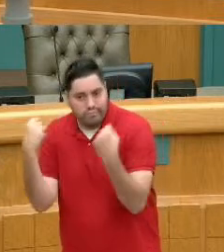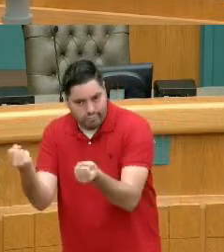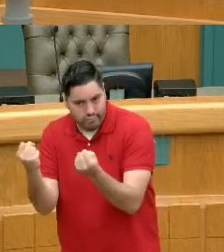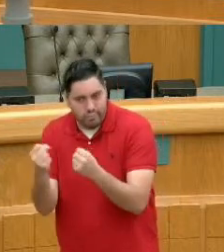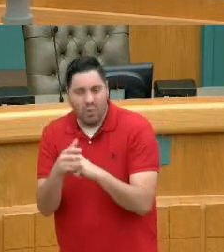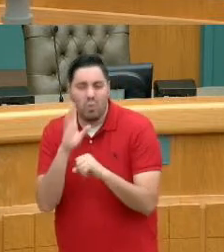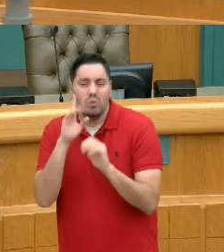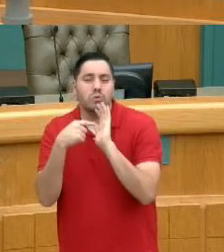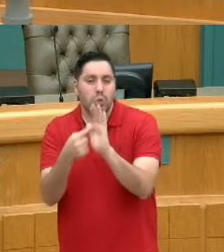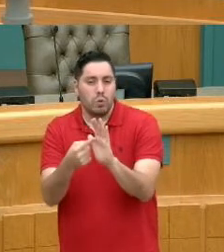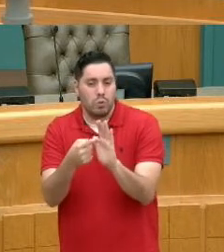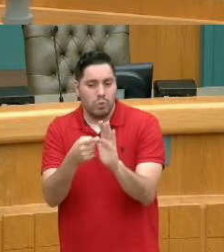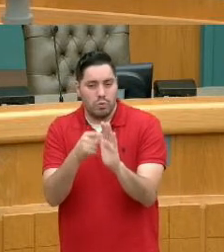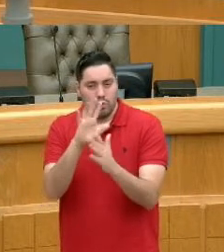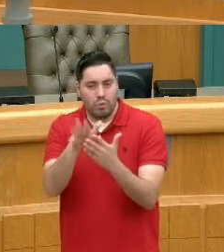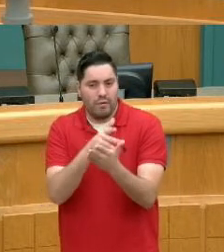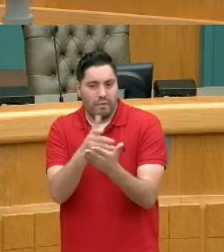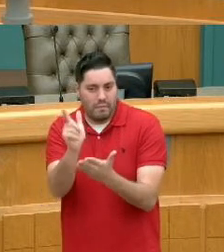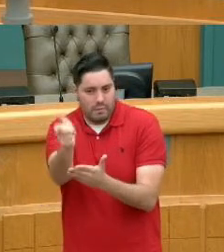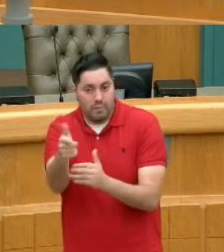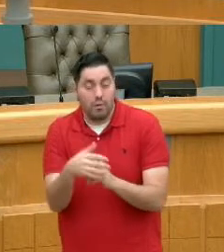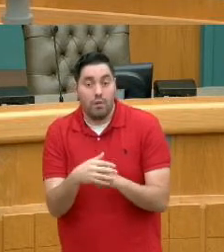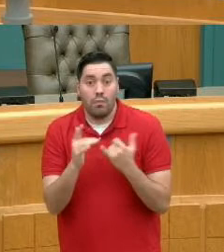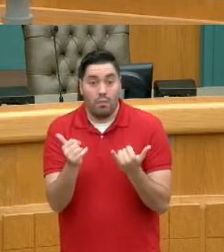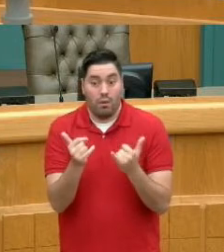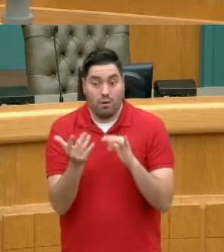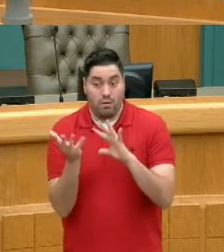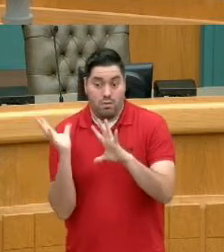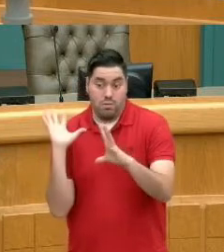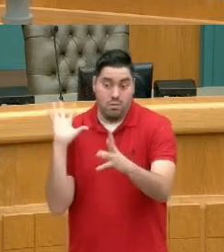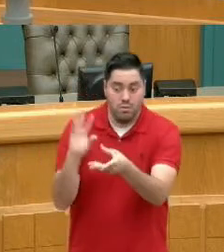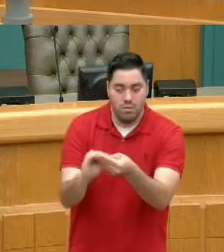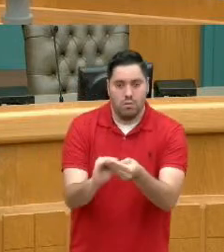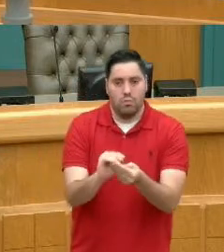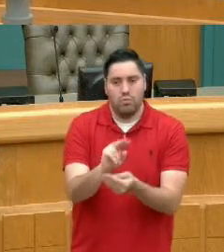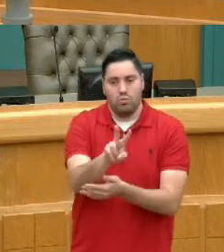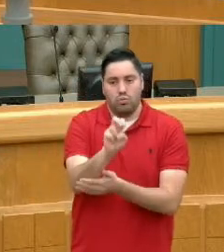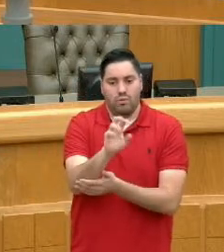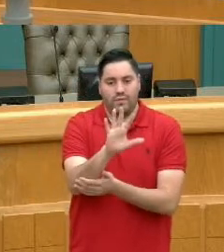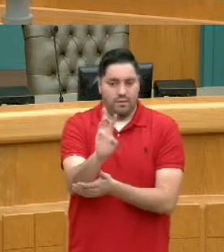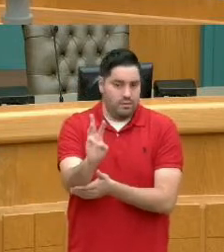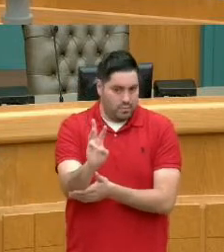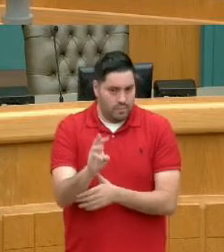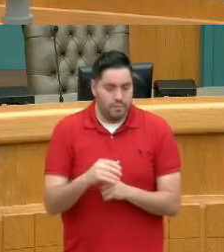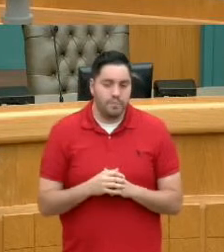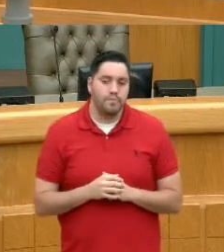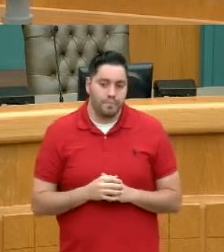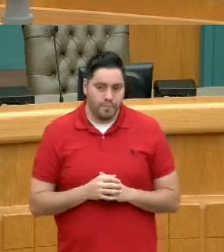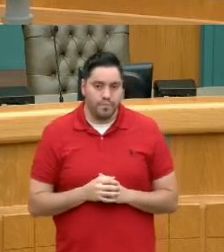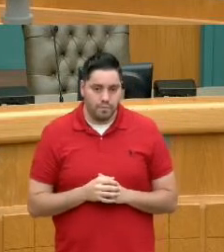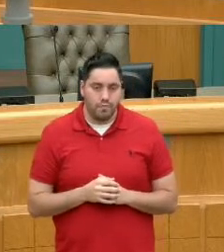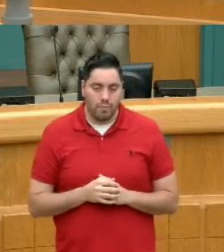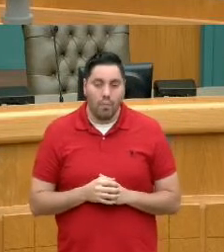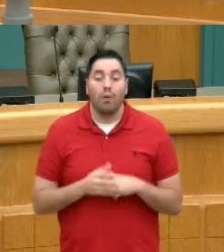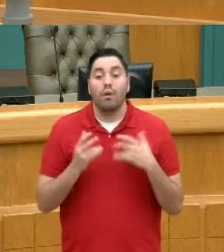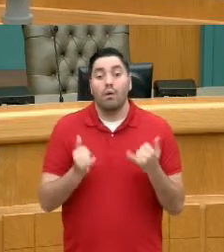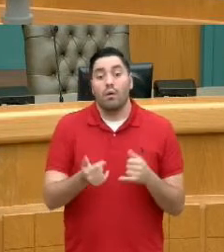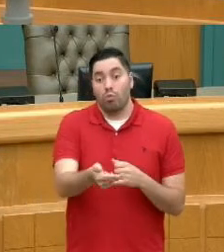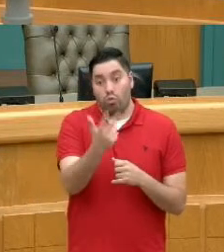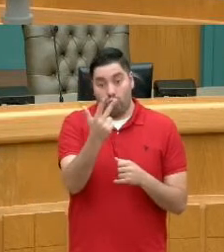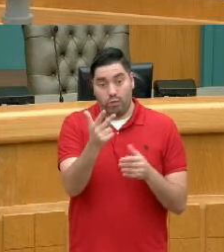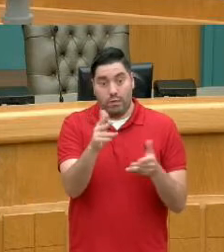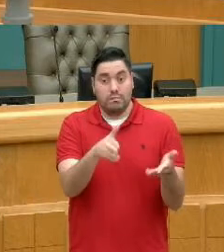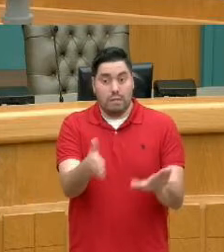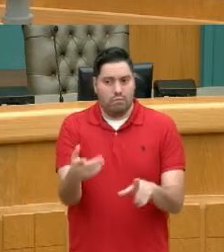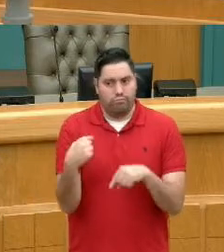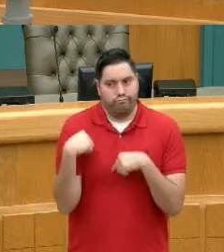But since we've been tracking, we do have 256 cumulative to date. There are 3 deaths that we have